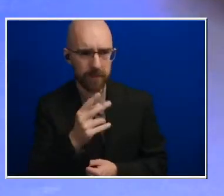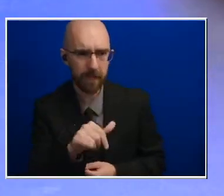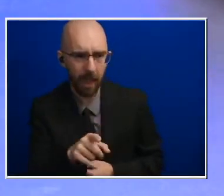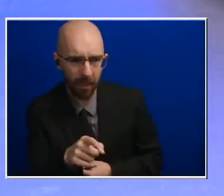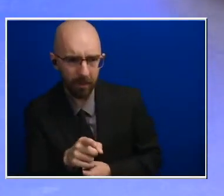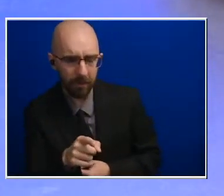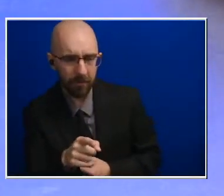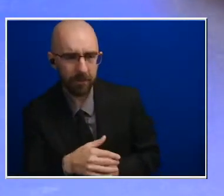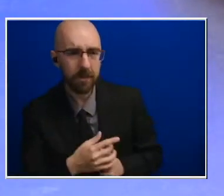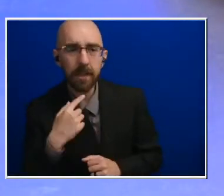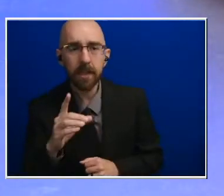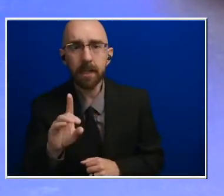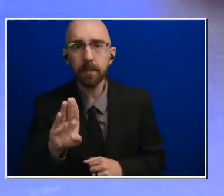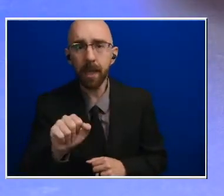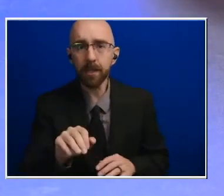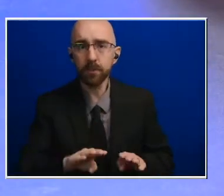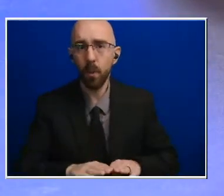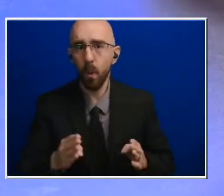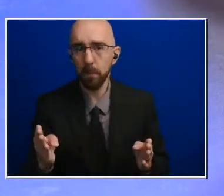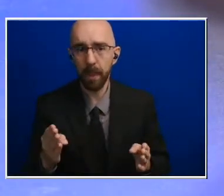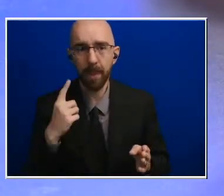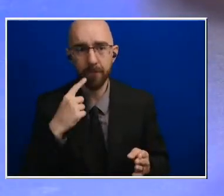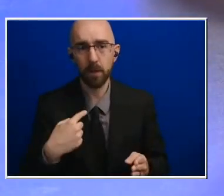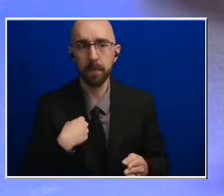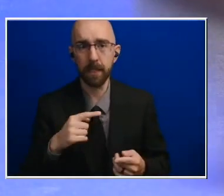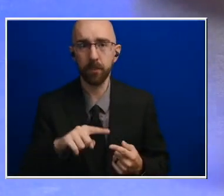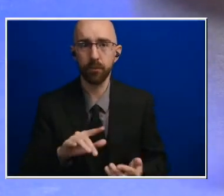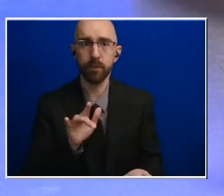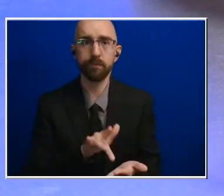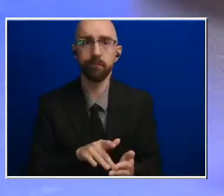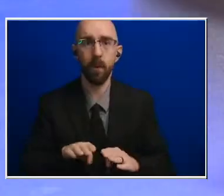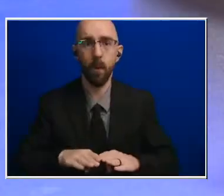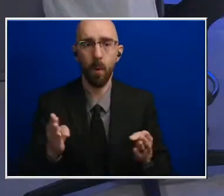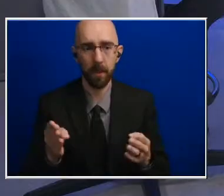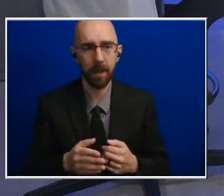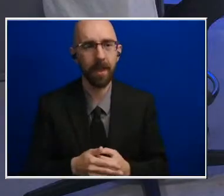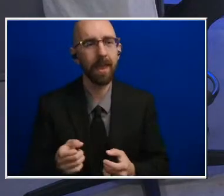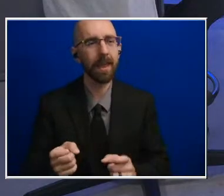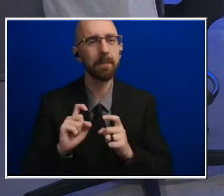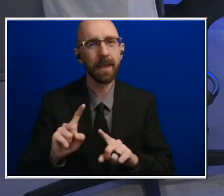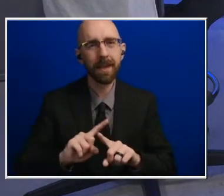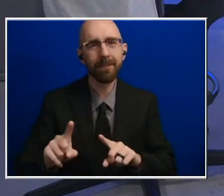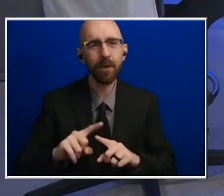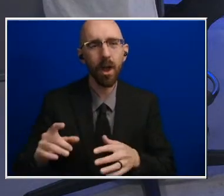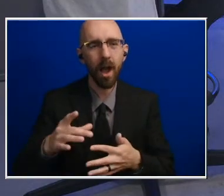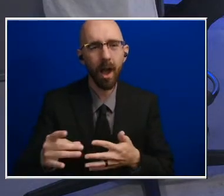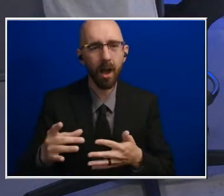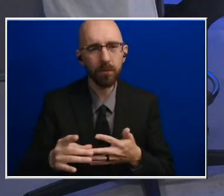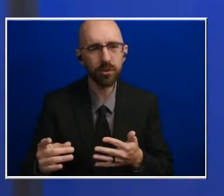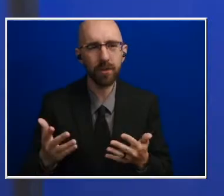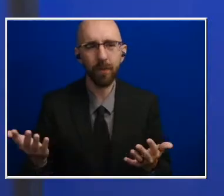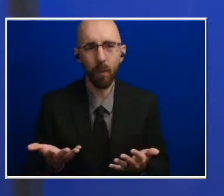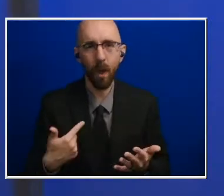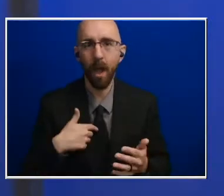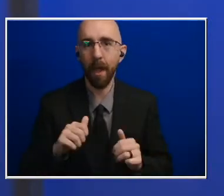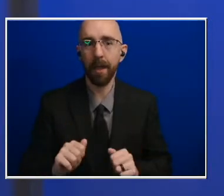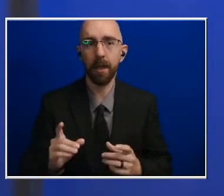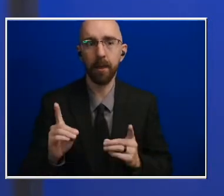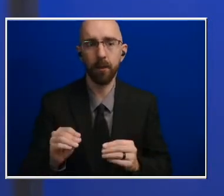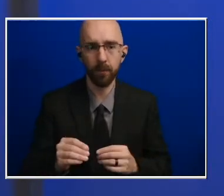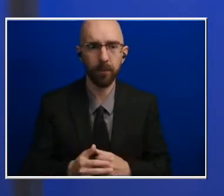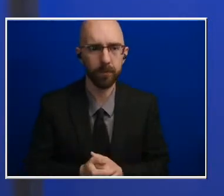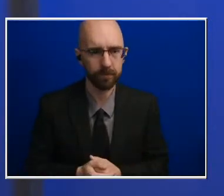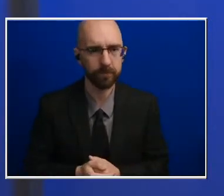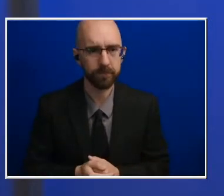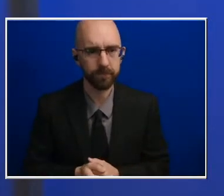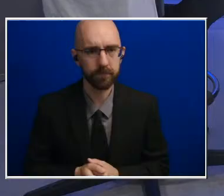is open for me to open it, and it gives me different options of what I can do. And that must make